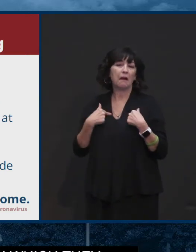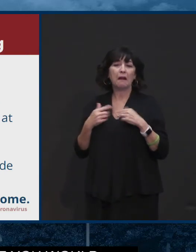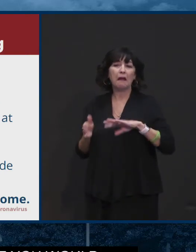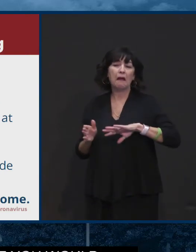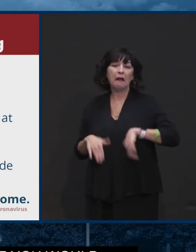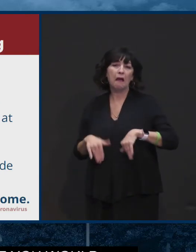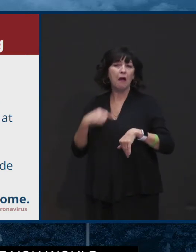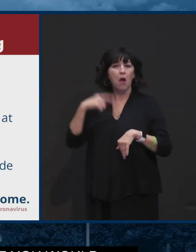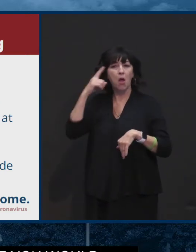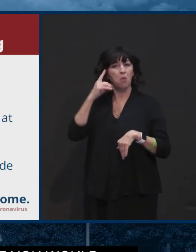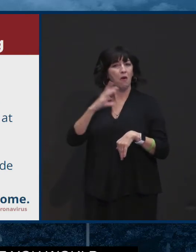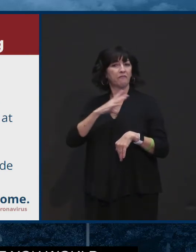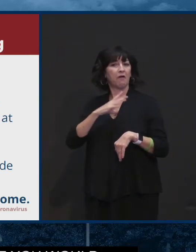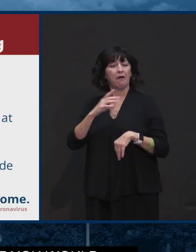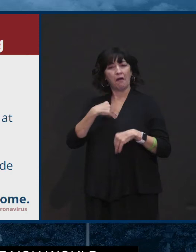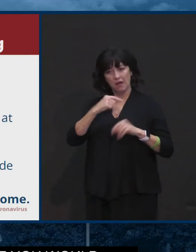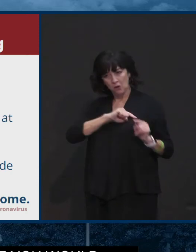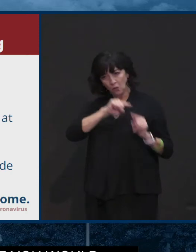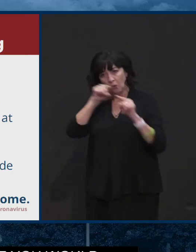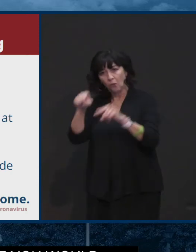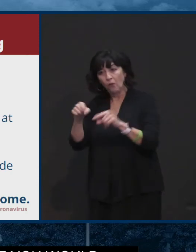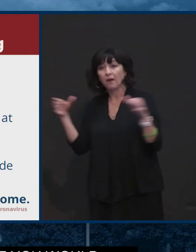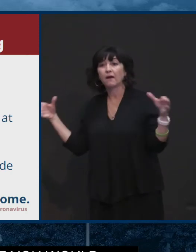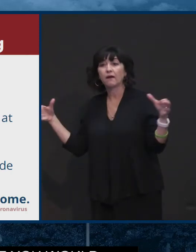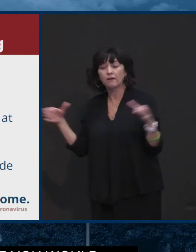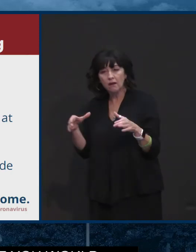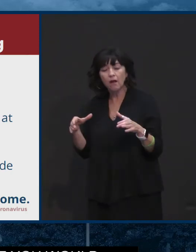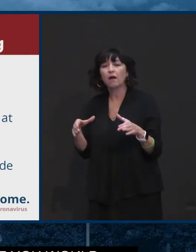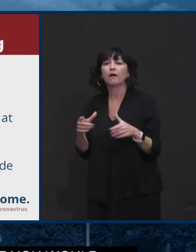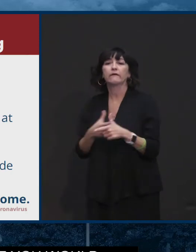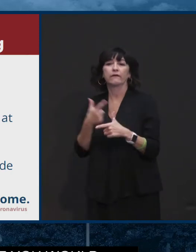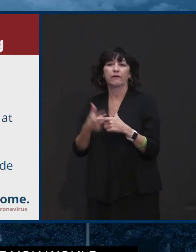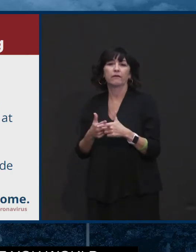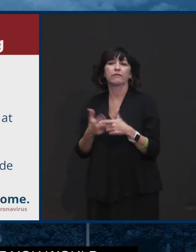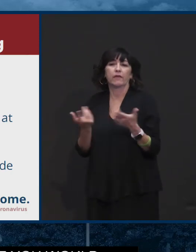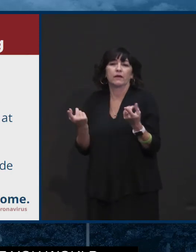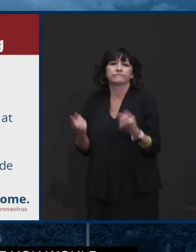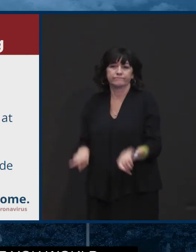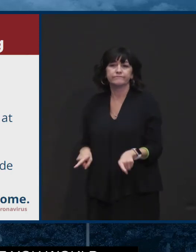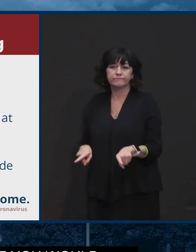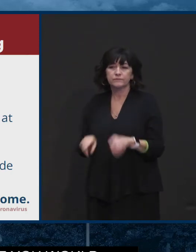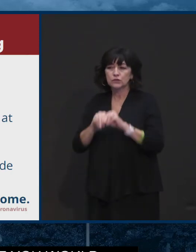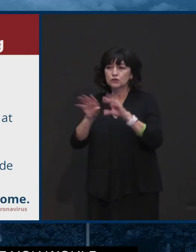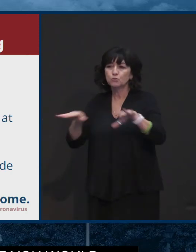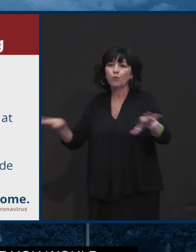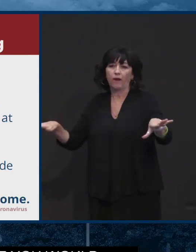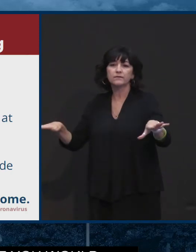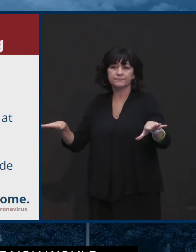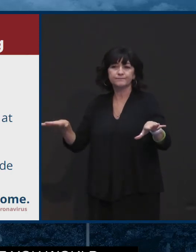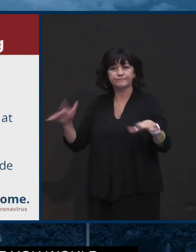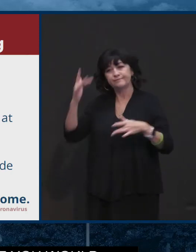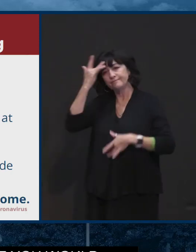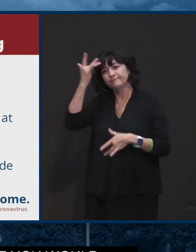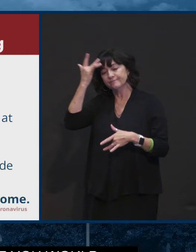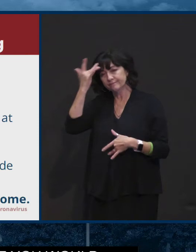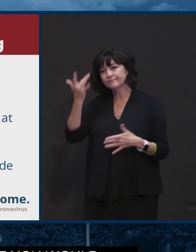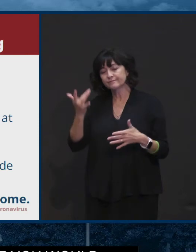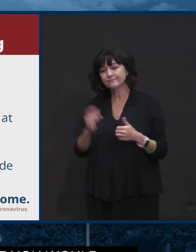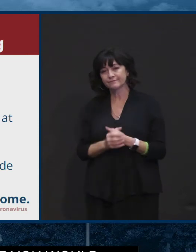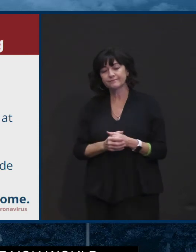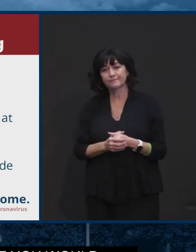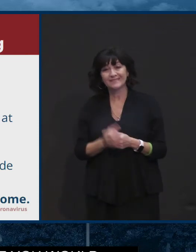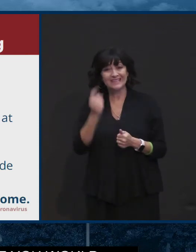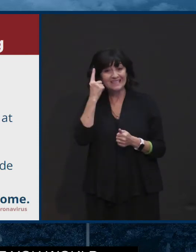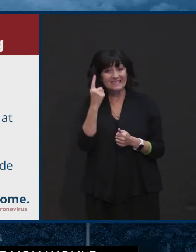unstructured ways. It turns out places that are structured and that are controlled, we're able to control behavior a little bit better,